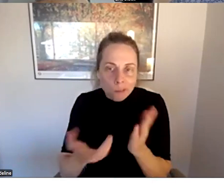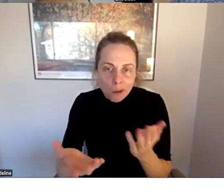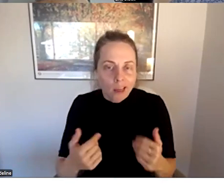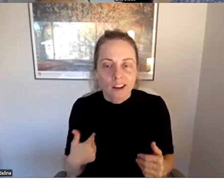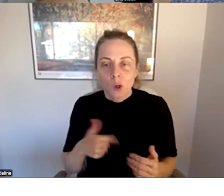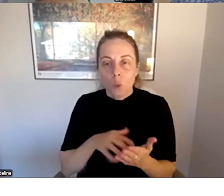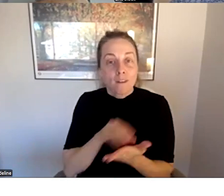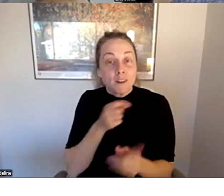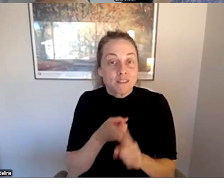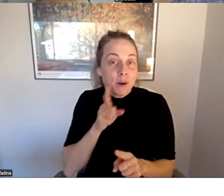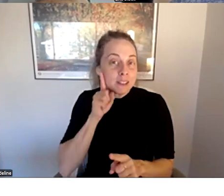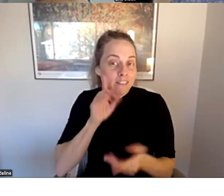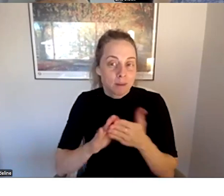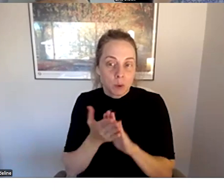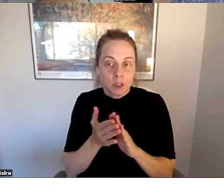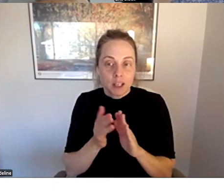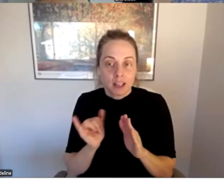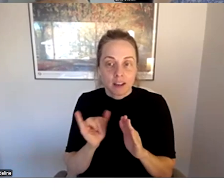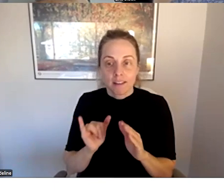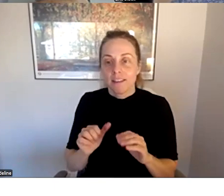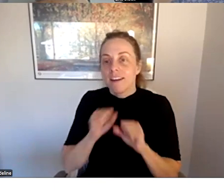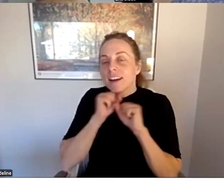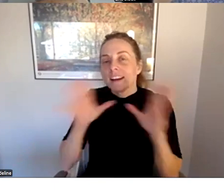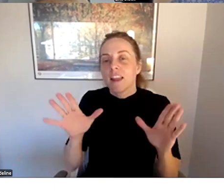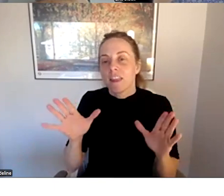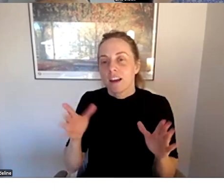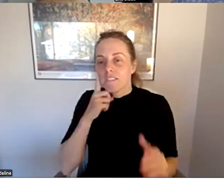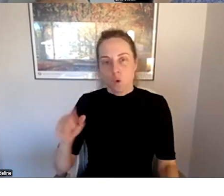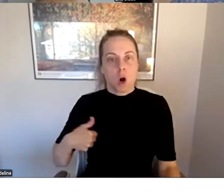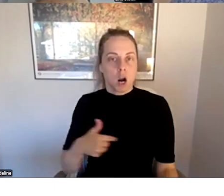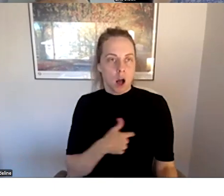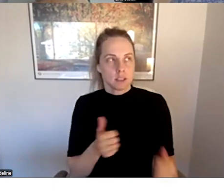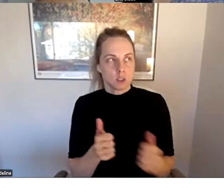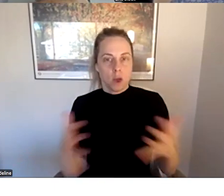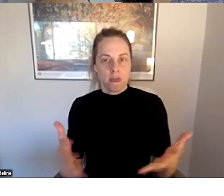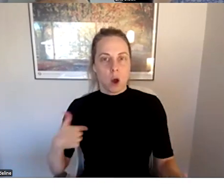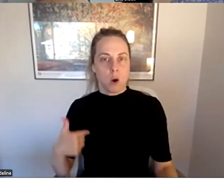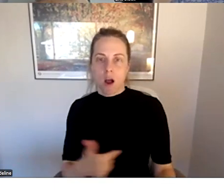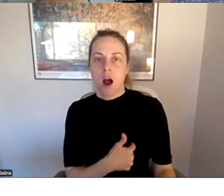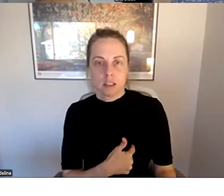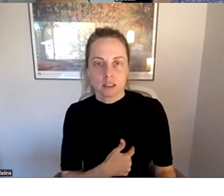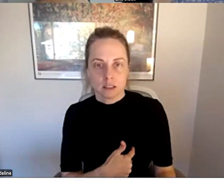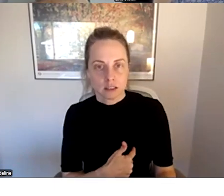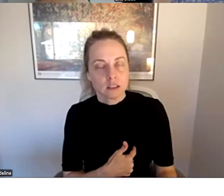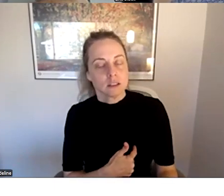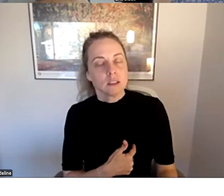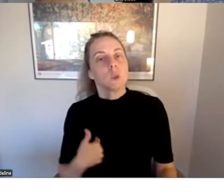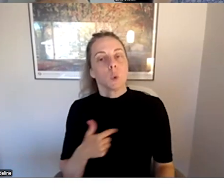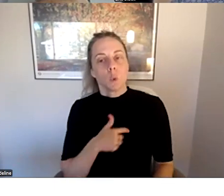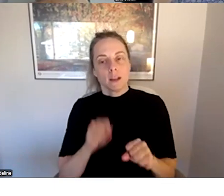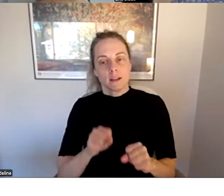from deaf community has been nothing for us without us. And what we were able to prioritize as